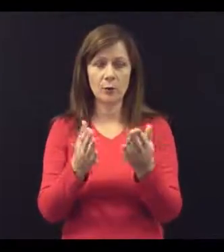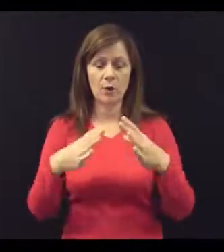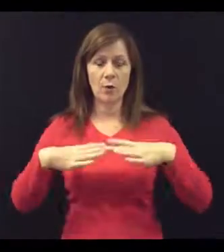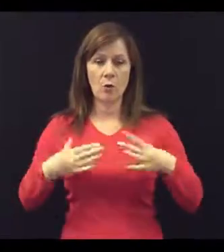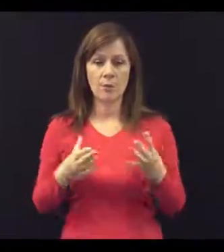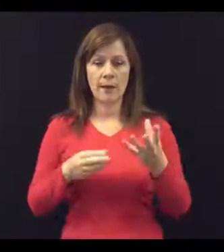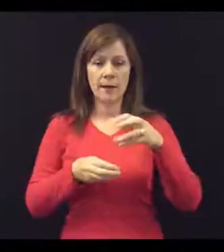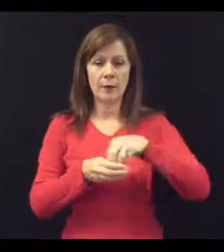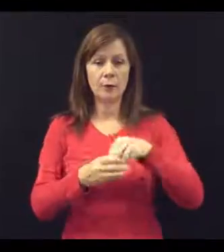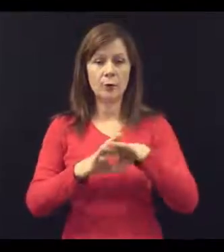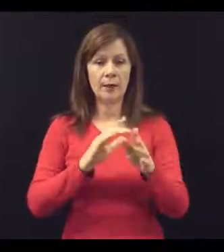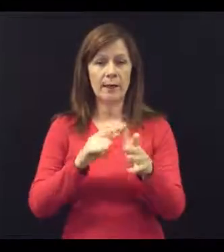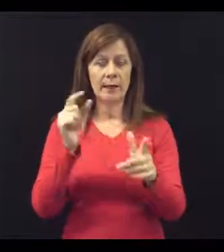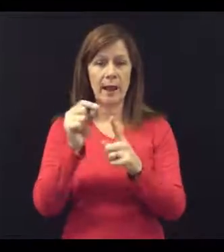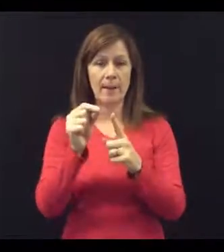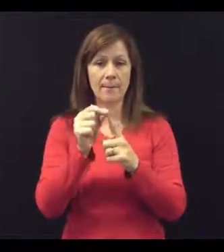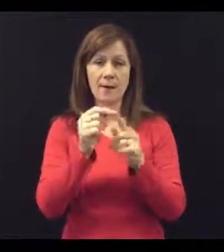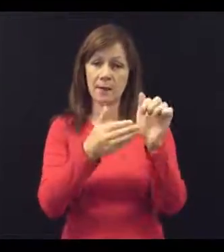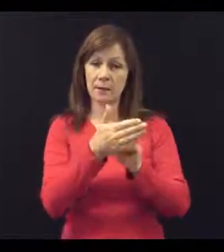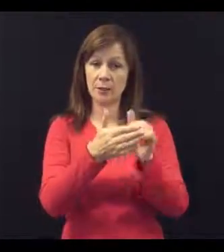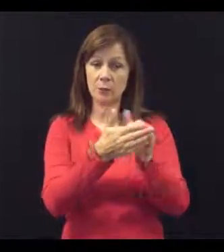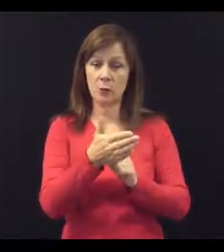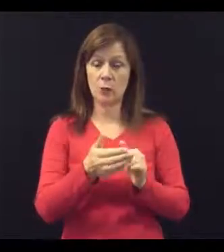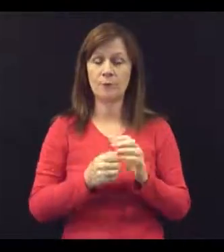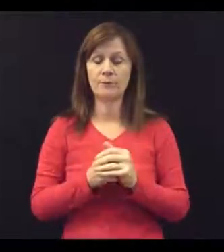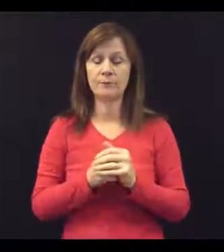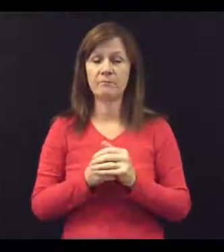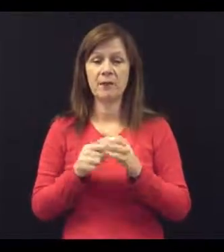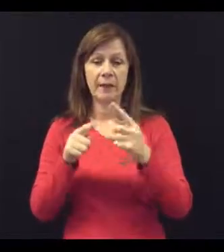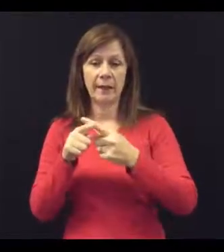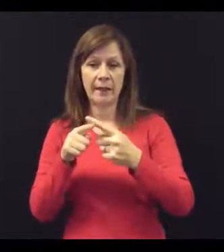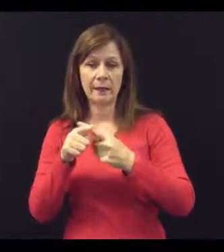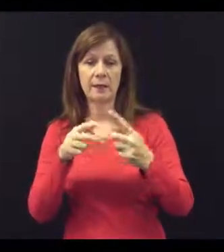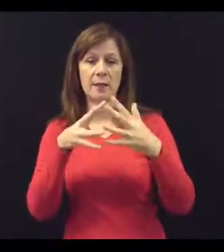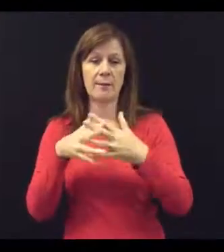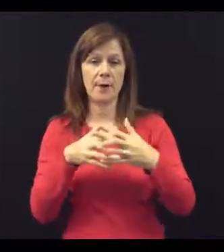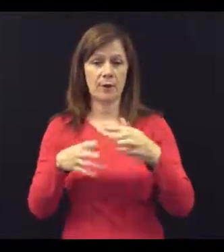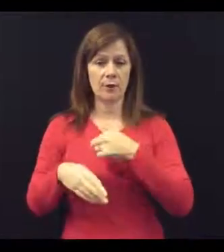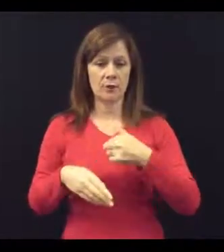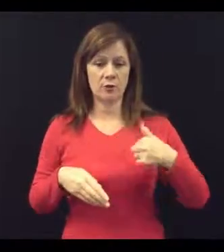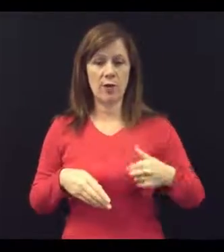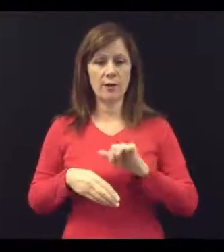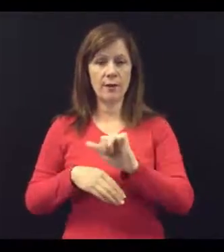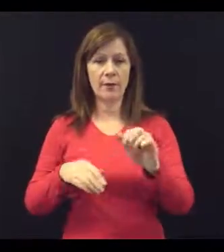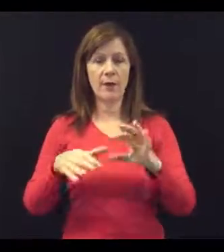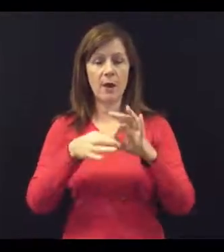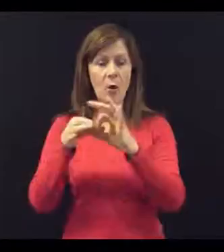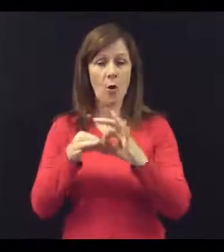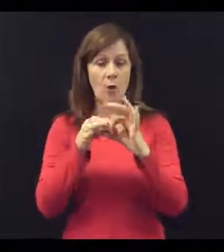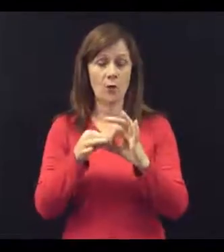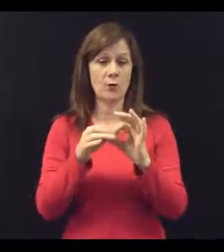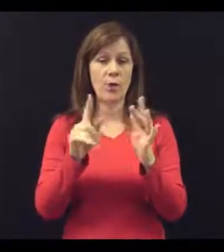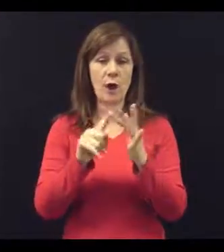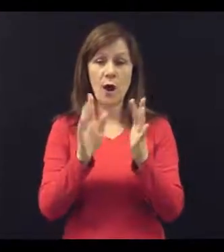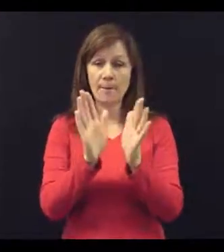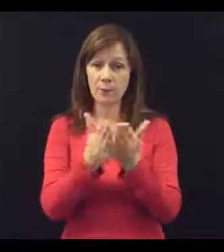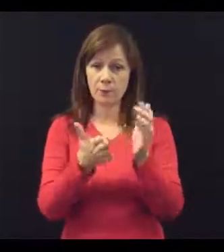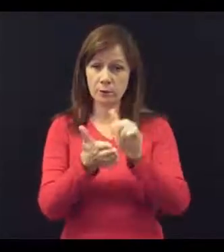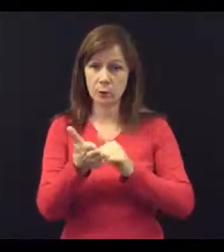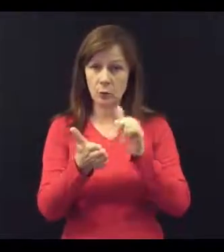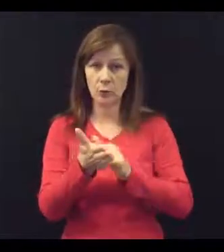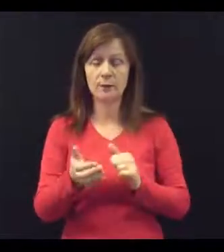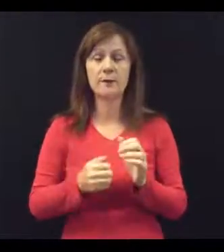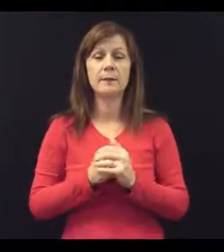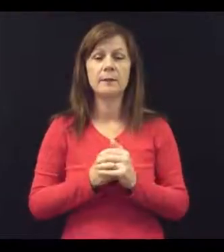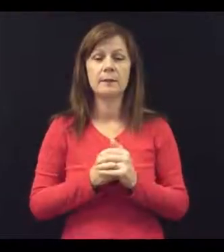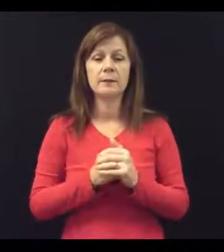built right into the iBooks app. Each country has its own iBooks store with its own content. To launch the store, tap on the Store